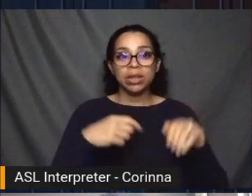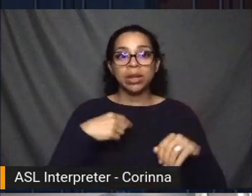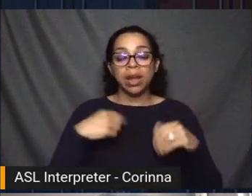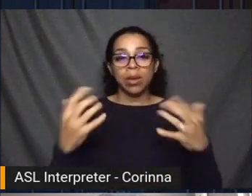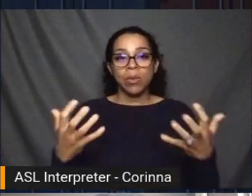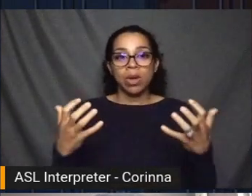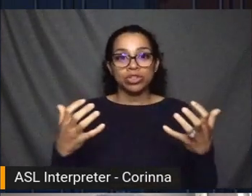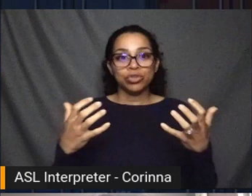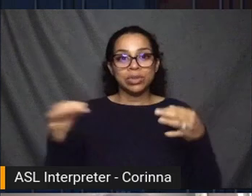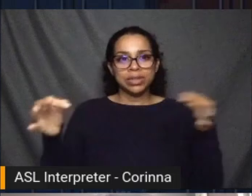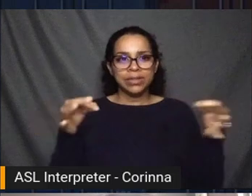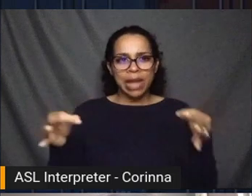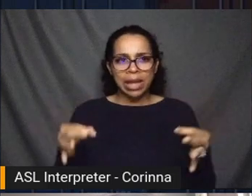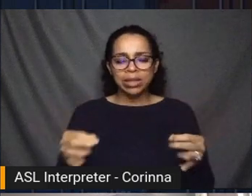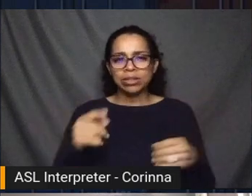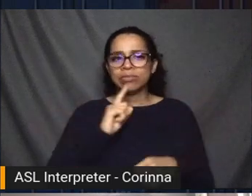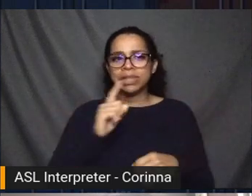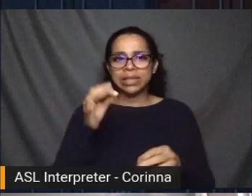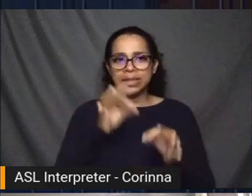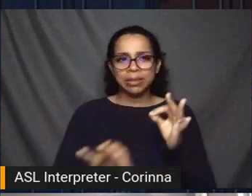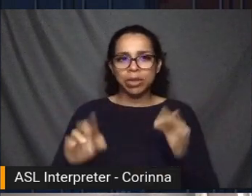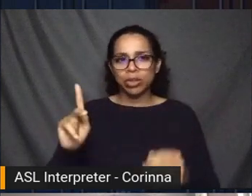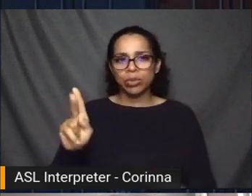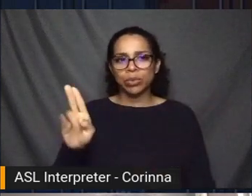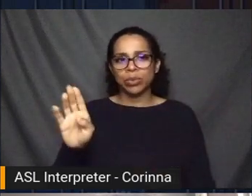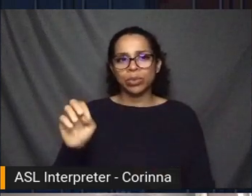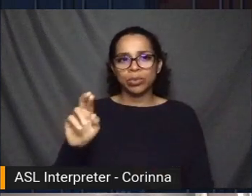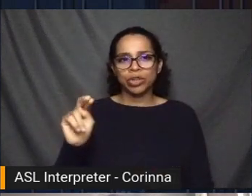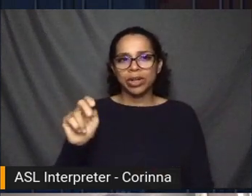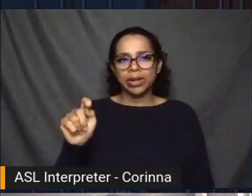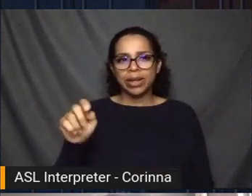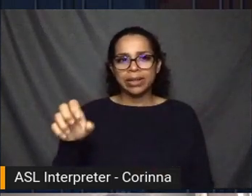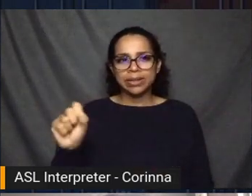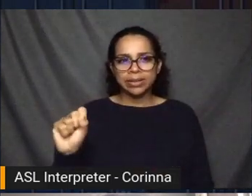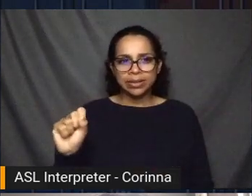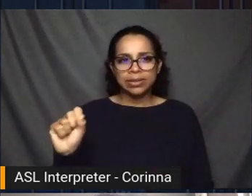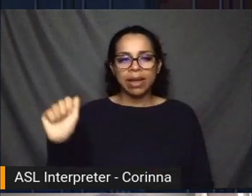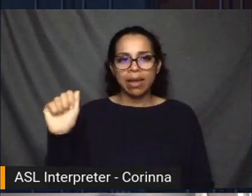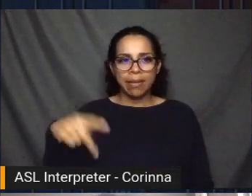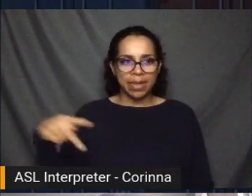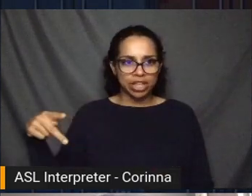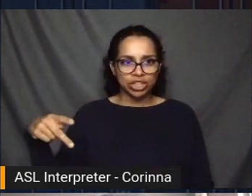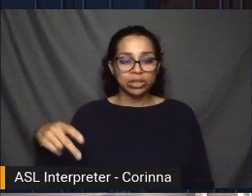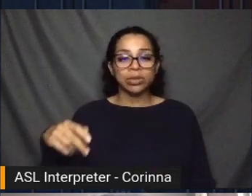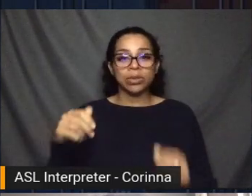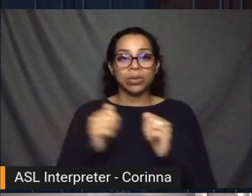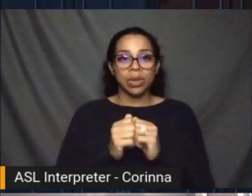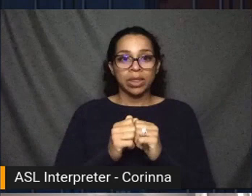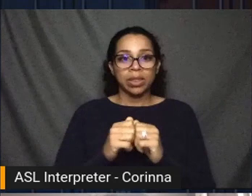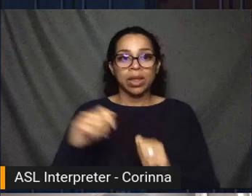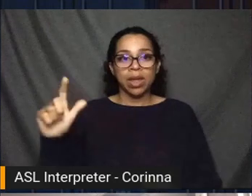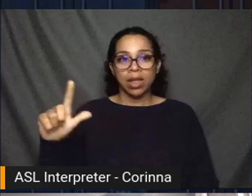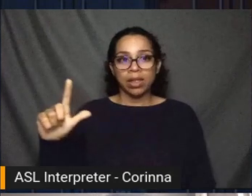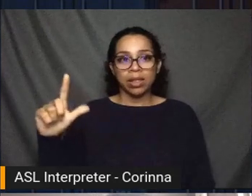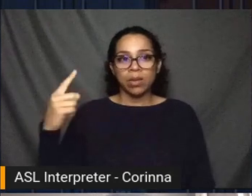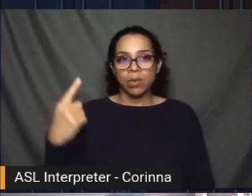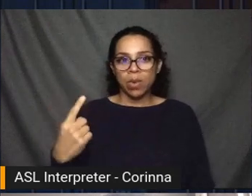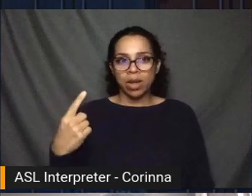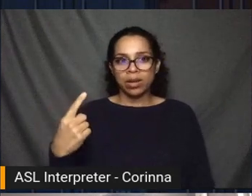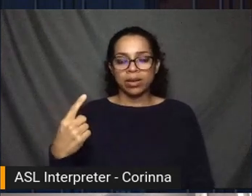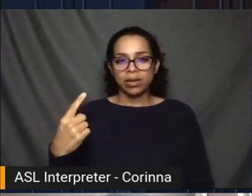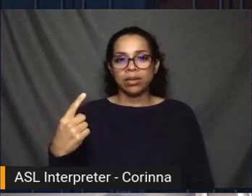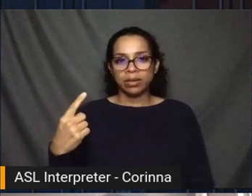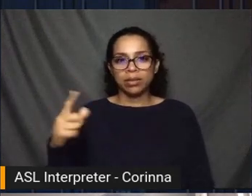to define a very simple Kubernetes application with the L1 layer. And the